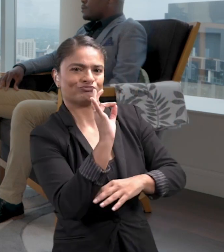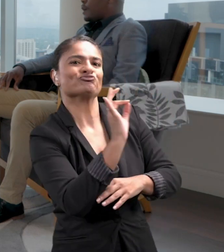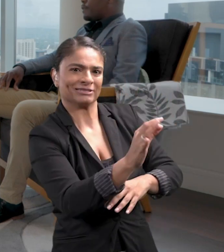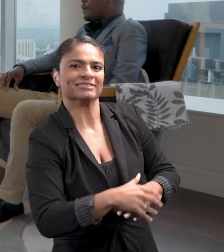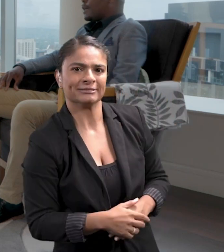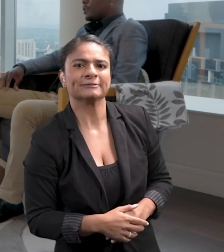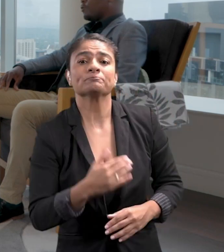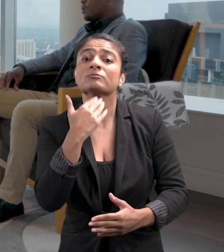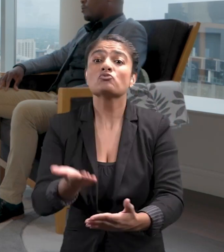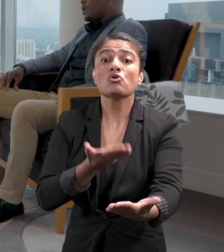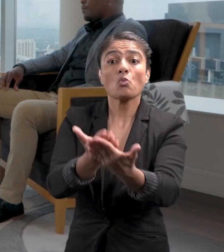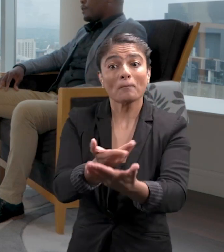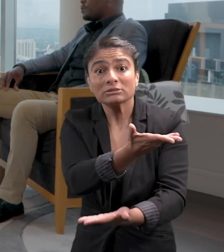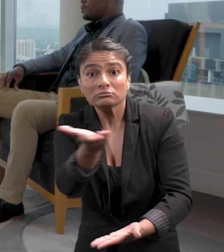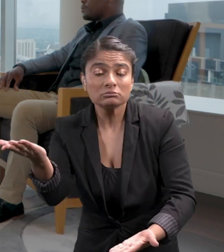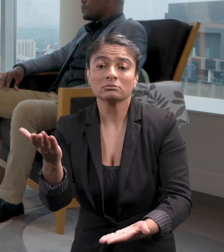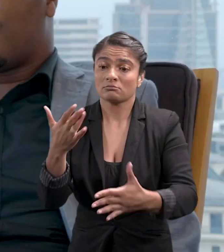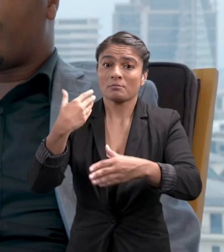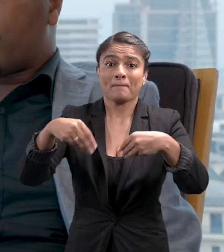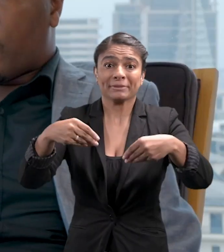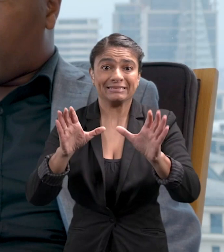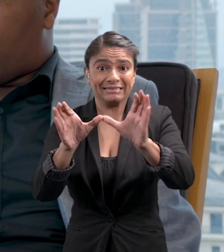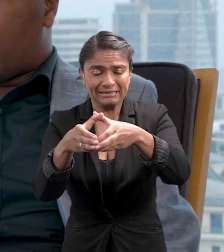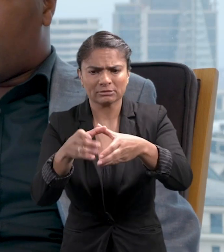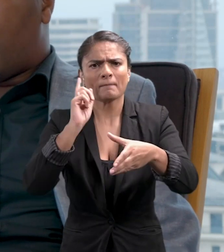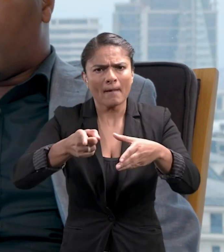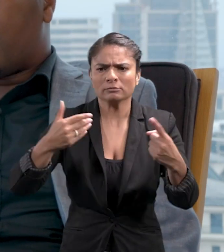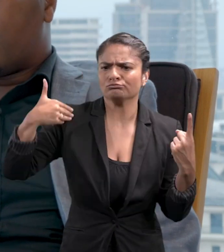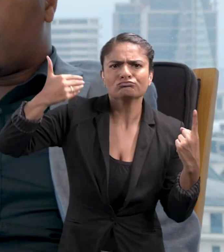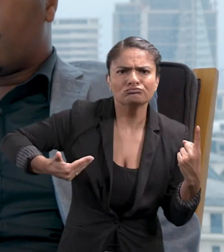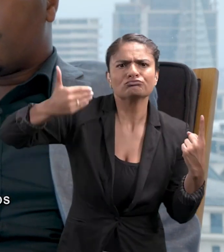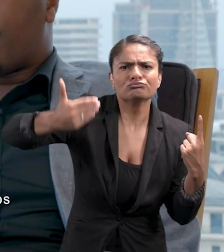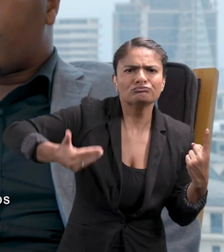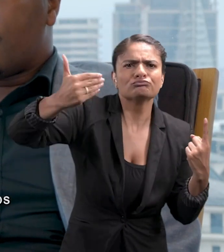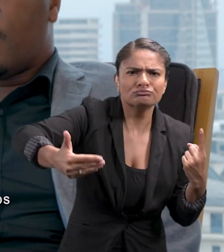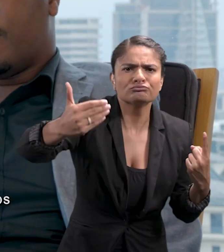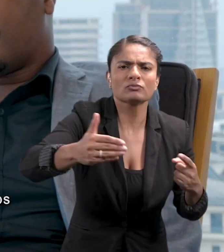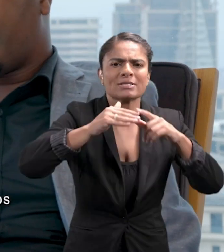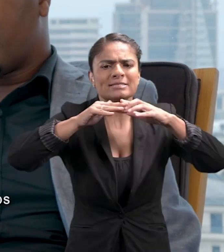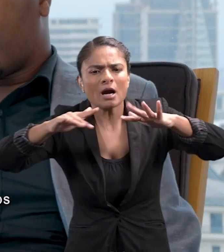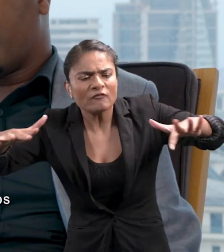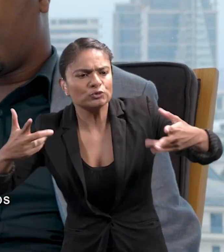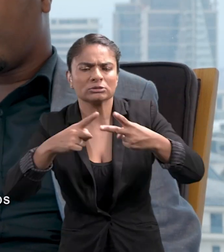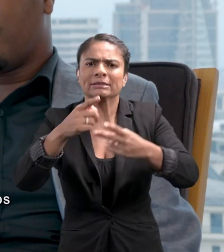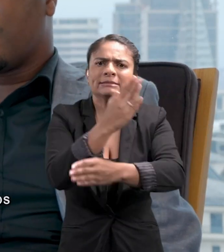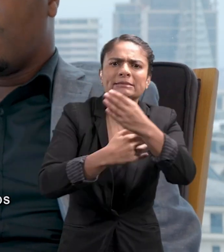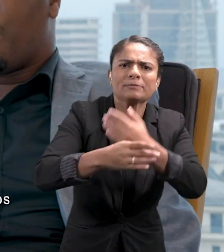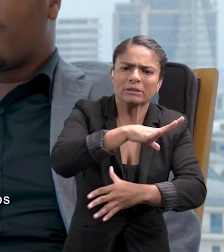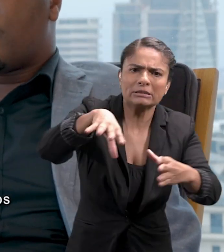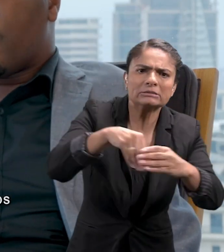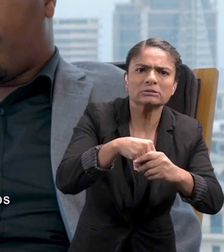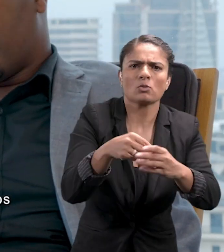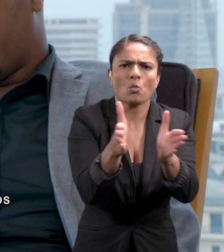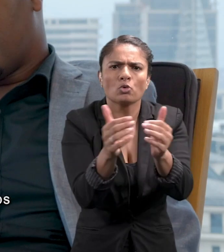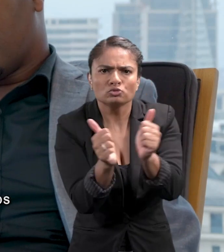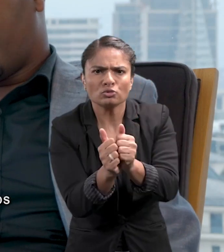And I would recommend employers to have those regular diversity and disability-related workshops where